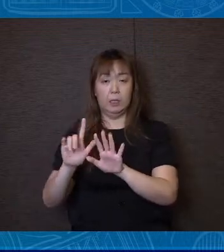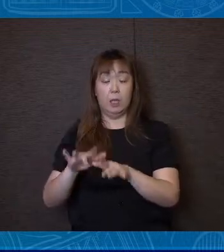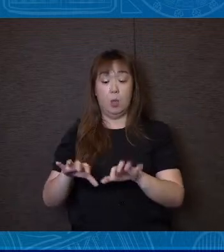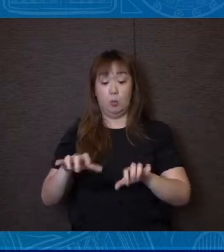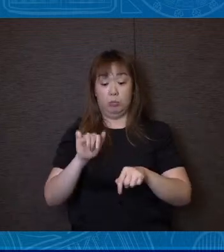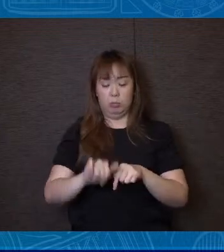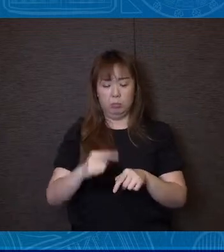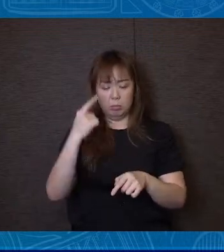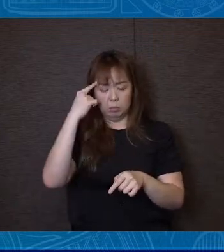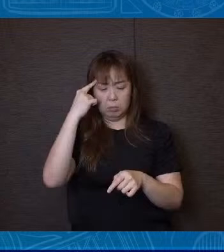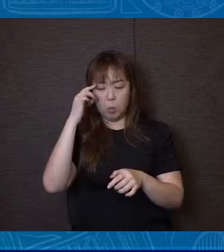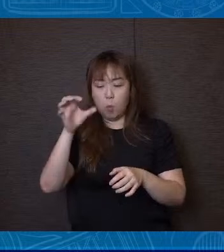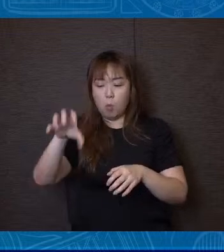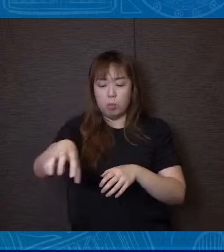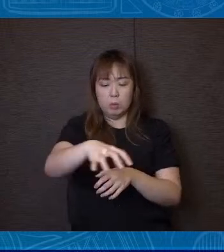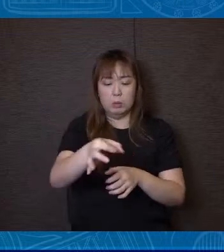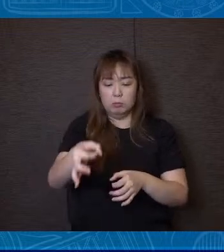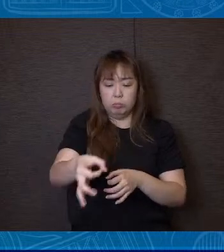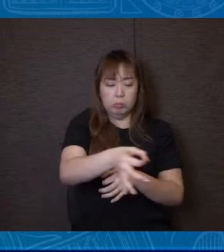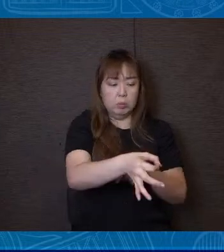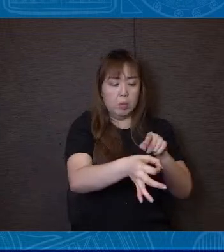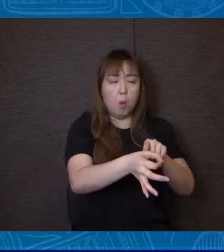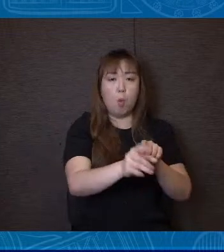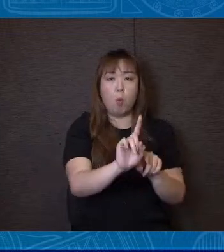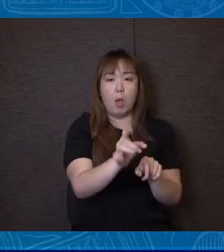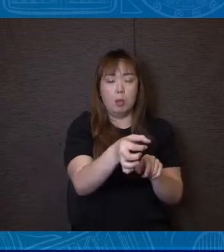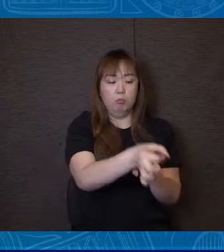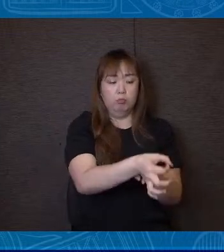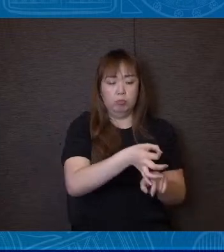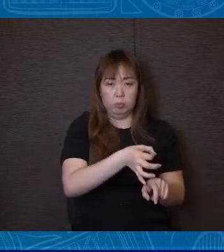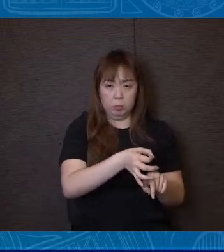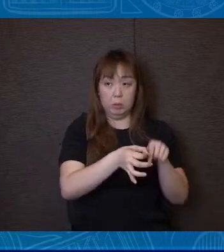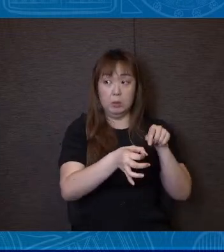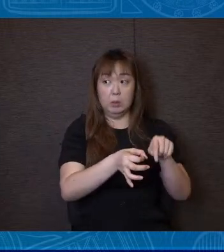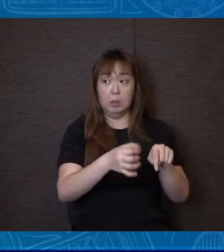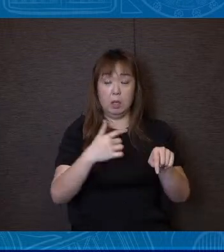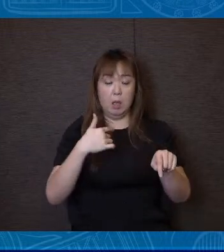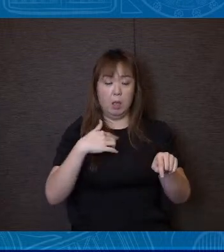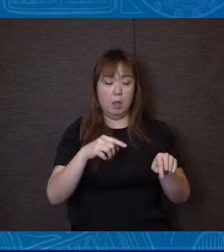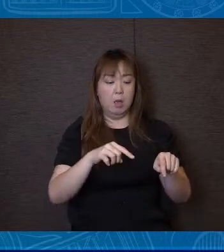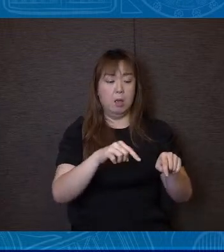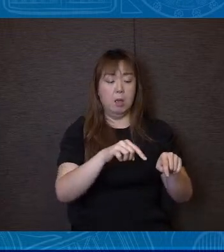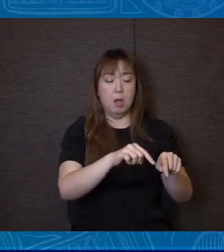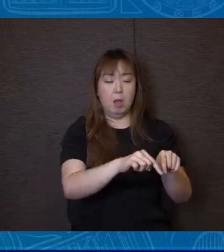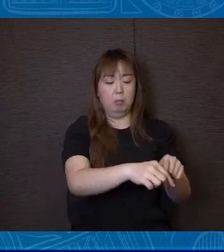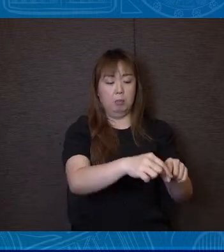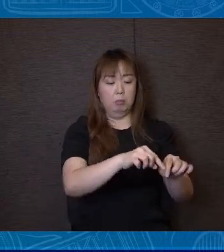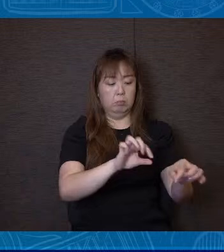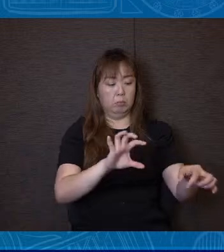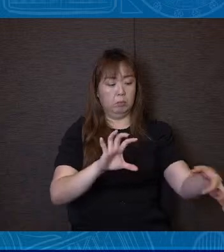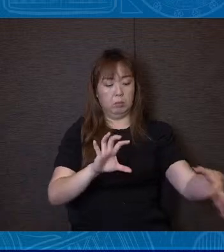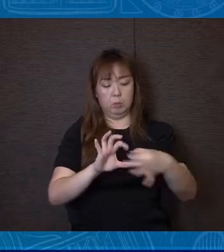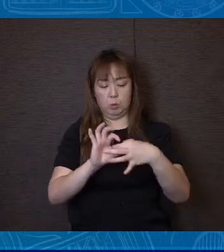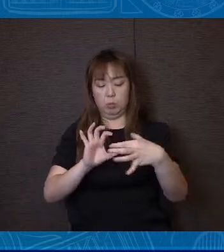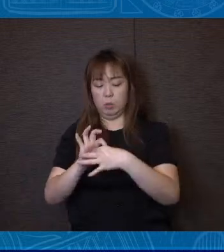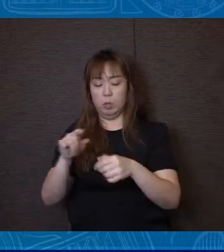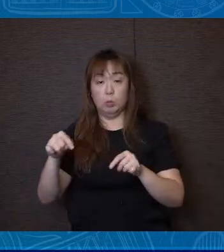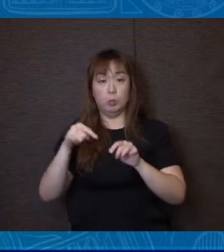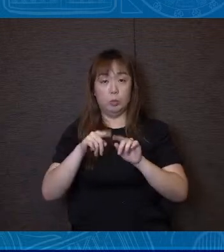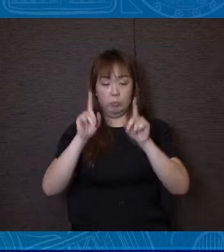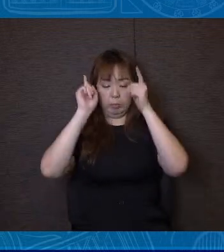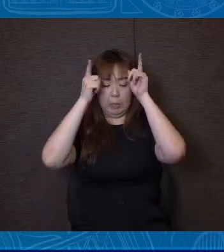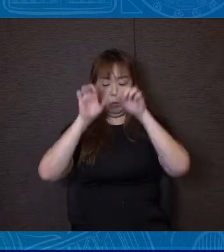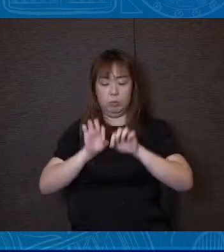of the sites that we have for critical nodes are well clear from any potential hazards. But